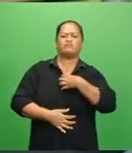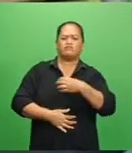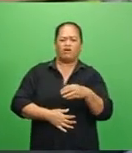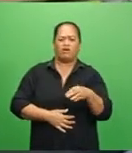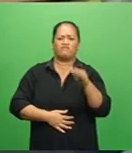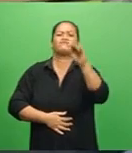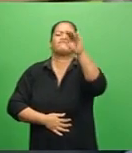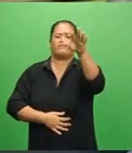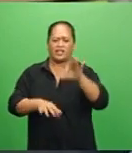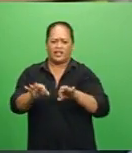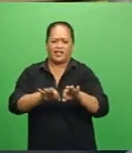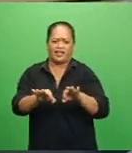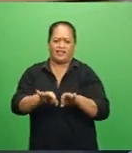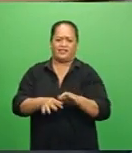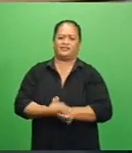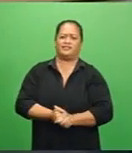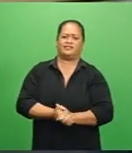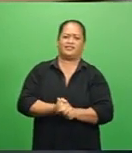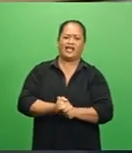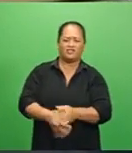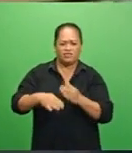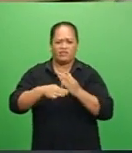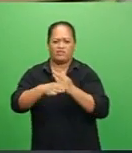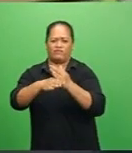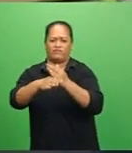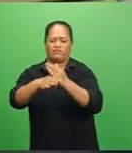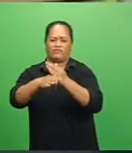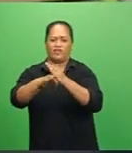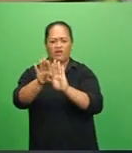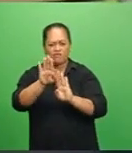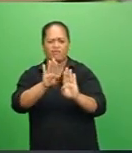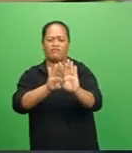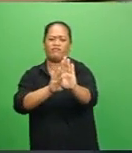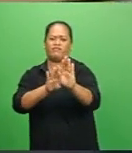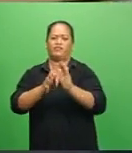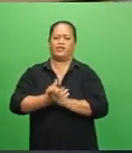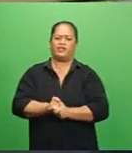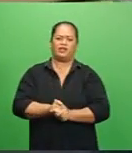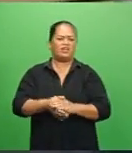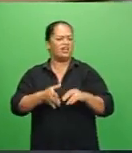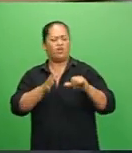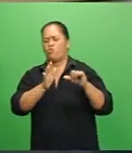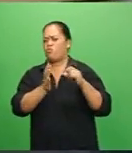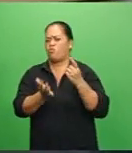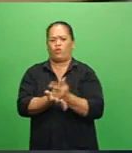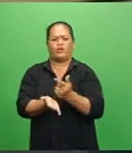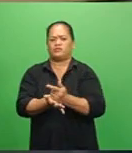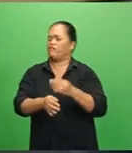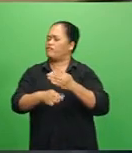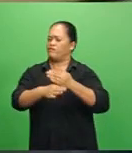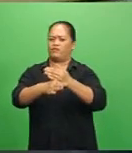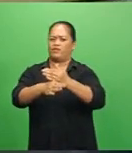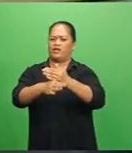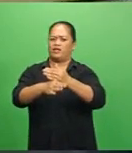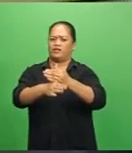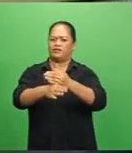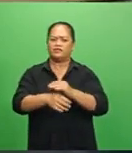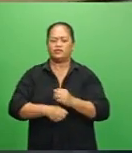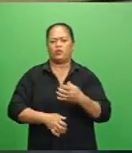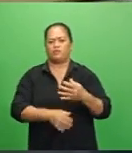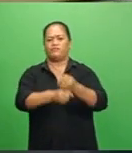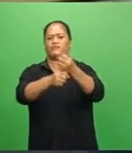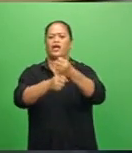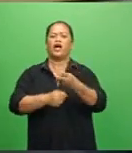the line. As we gear up towards 2023, there's a lot of work that's been done now. It's all geared towards 2023 because 2023